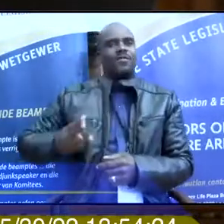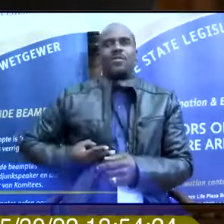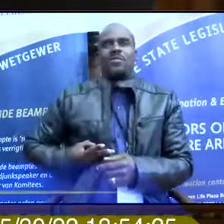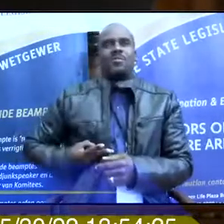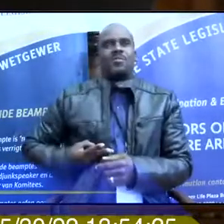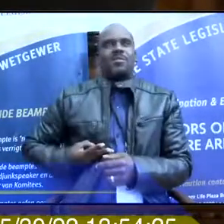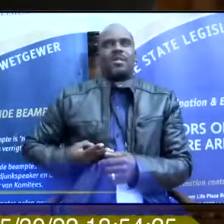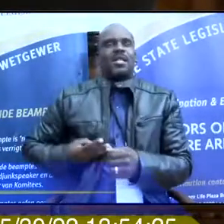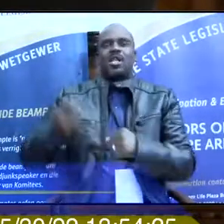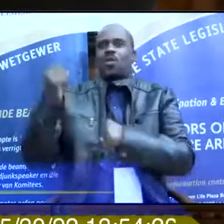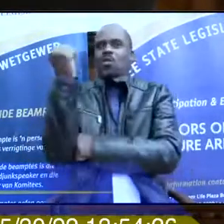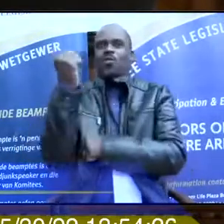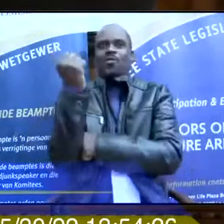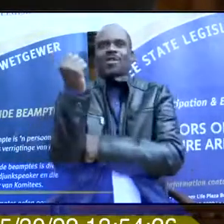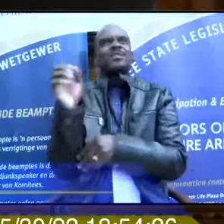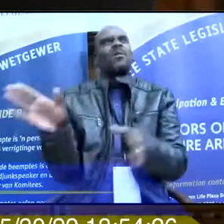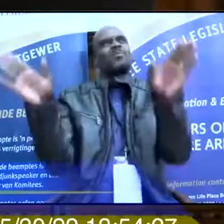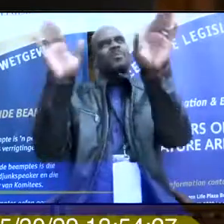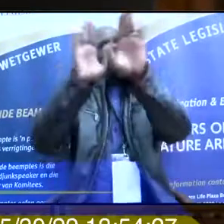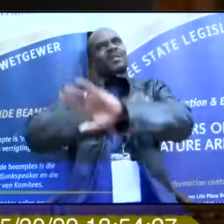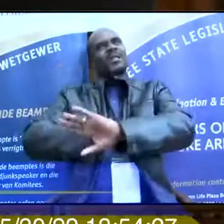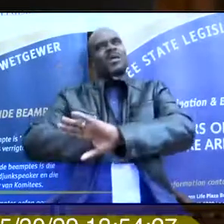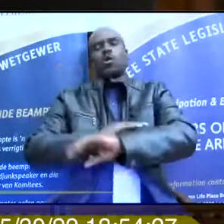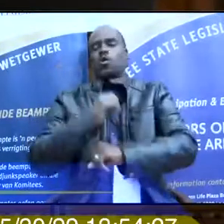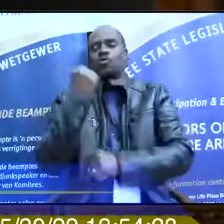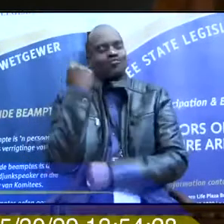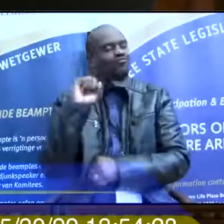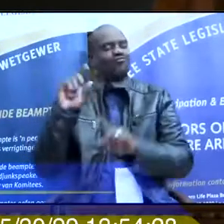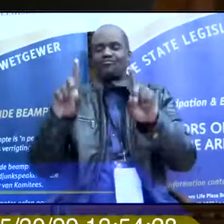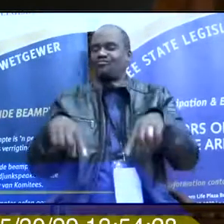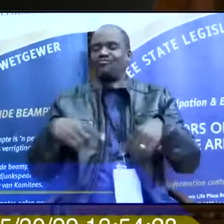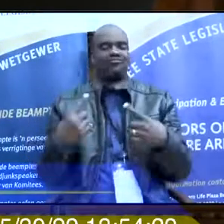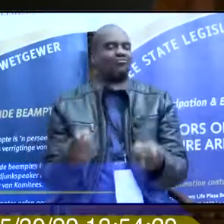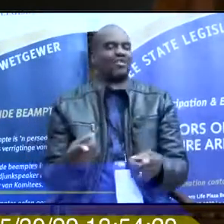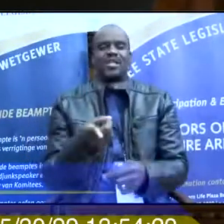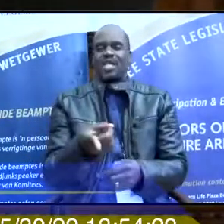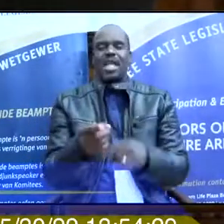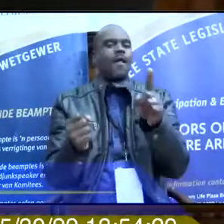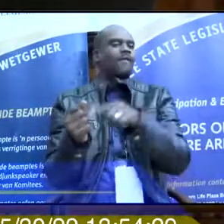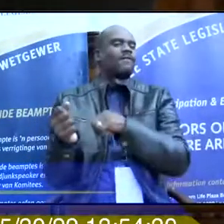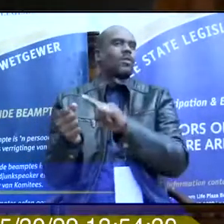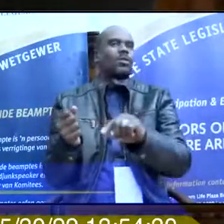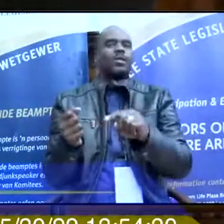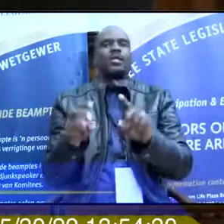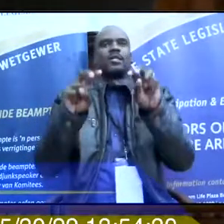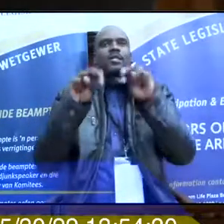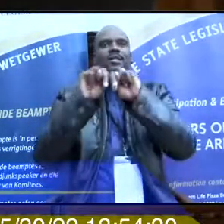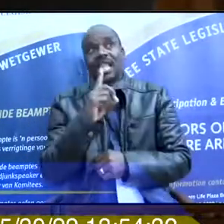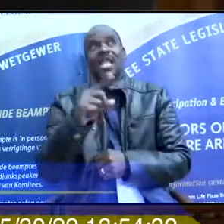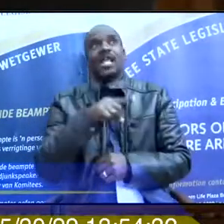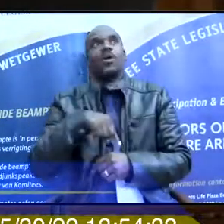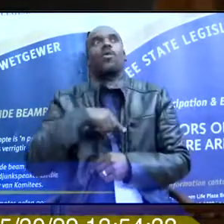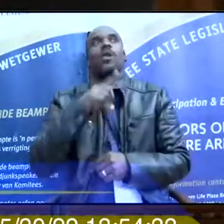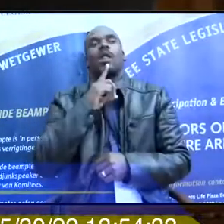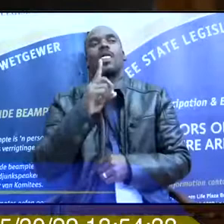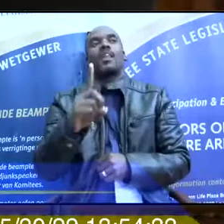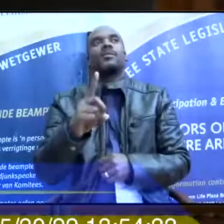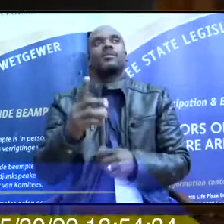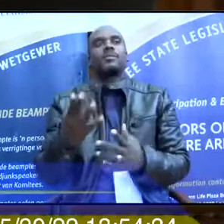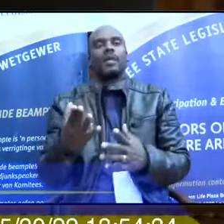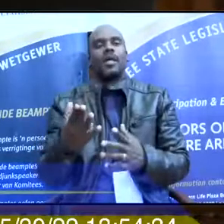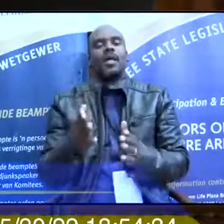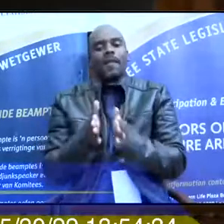know that the matter of manpower is one of the of the national but we are saying are raising this